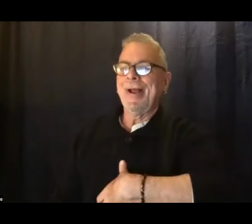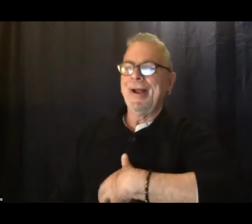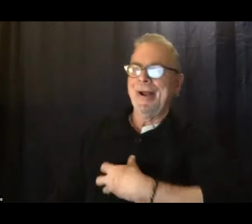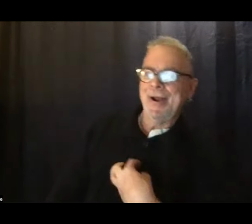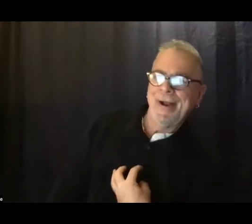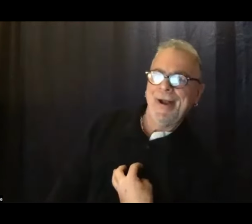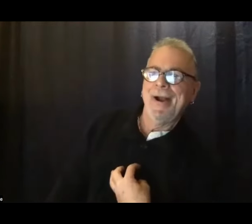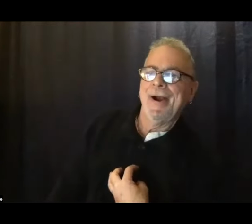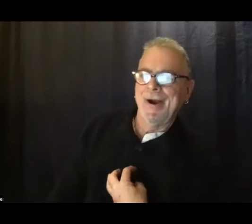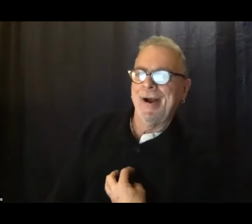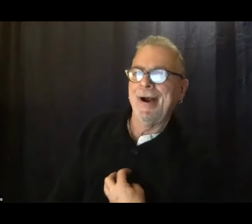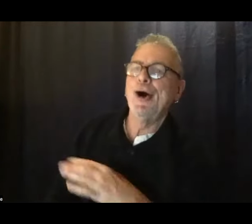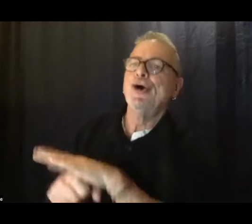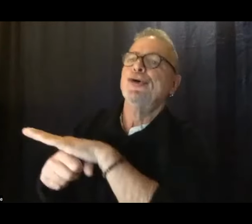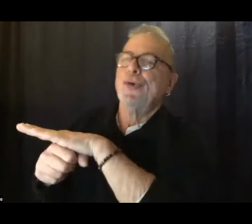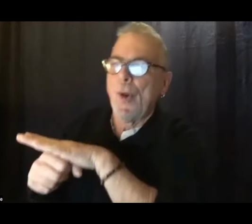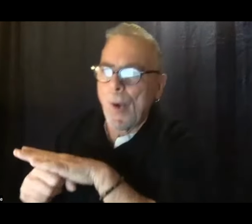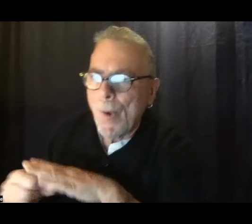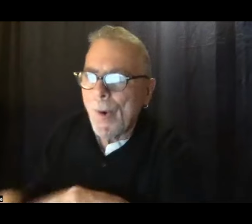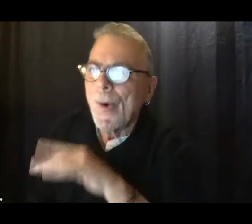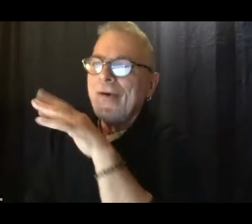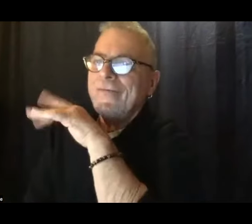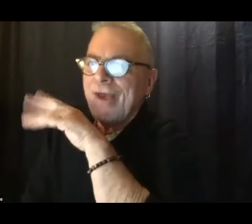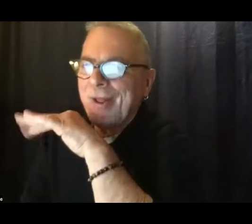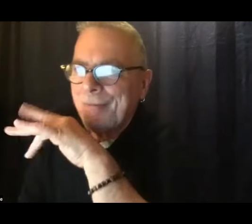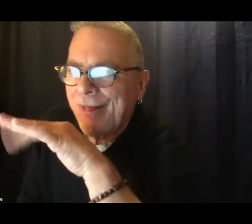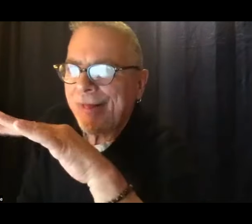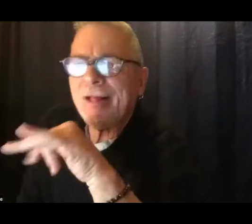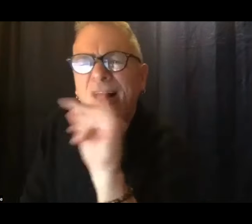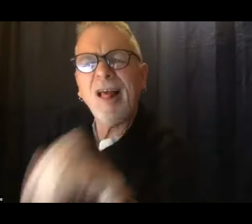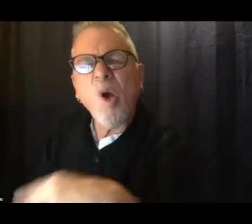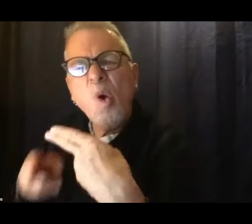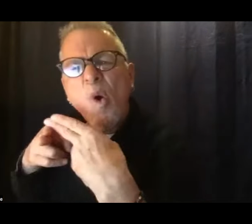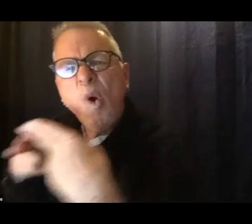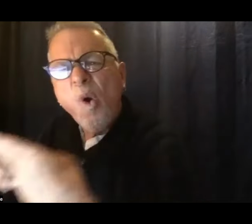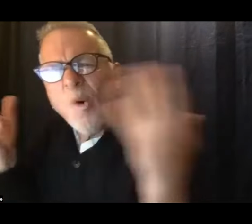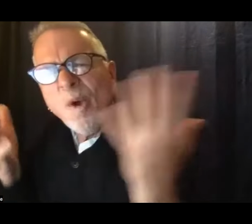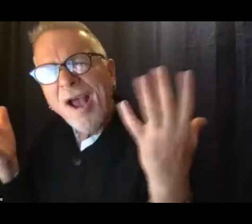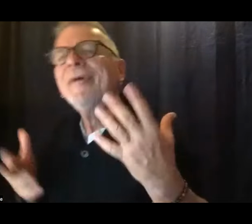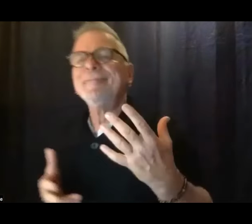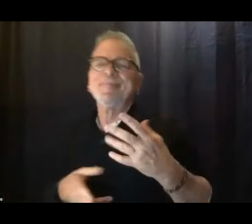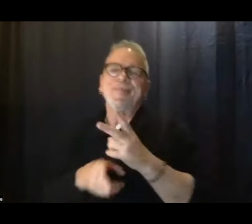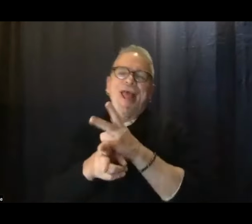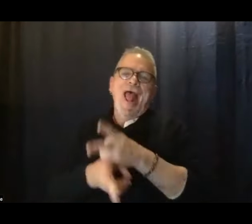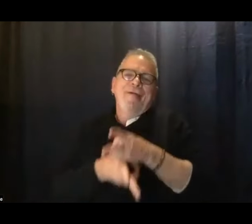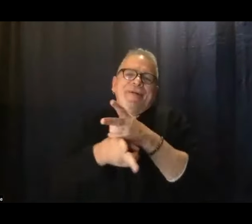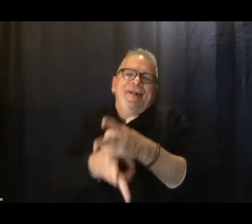missed. Oftentimes, deaf people notice that an individual is hearing and they'll slow it down, just as a natural part of their code switching.